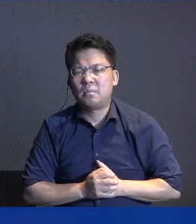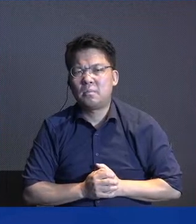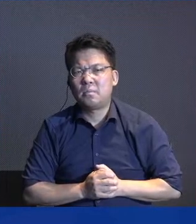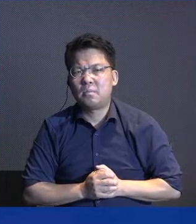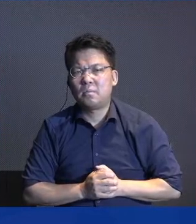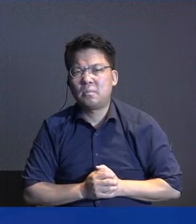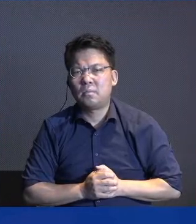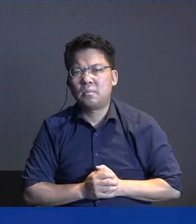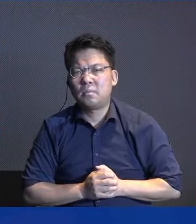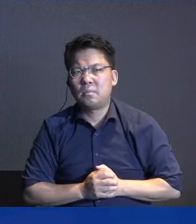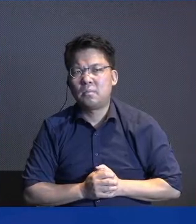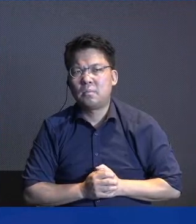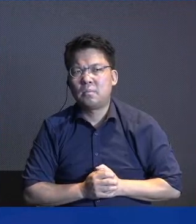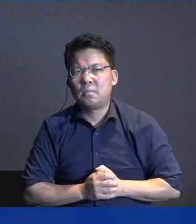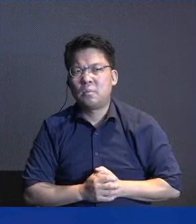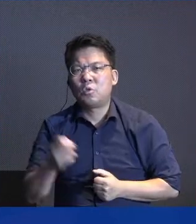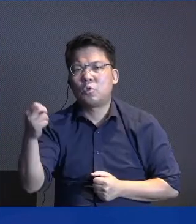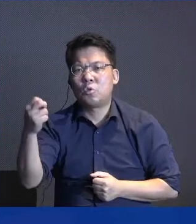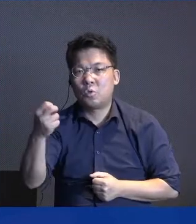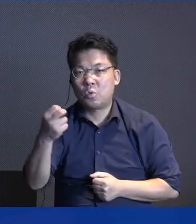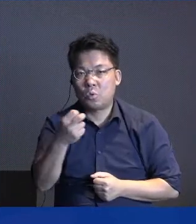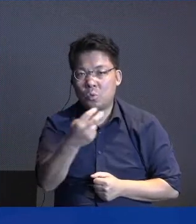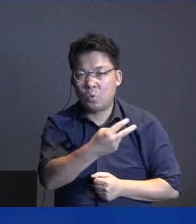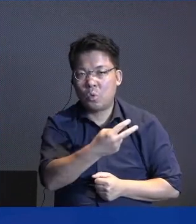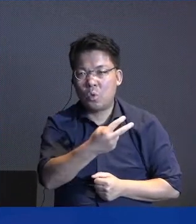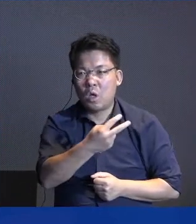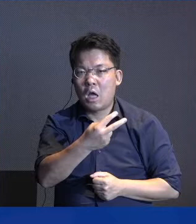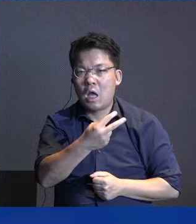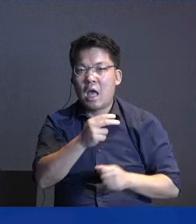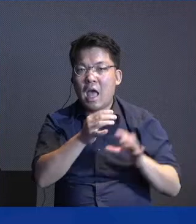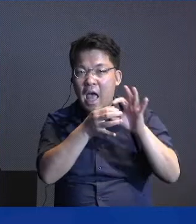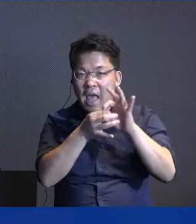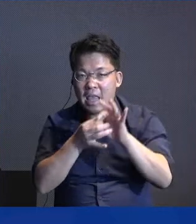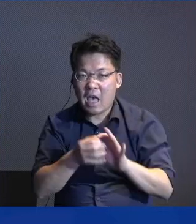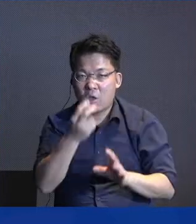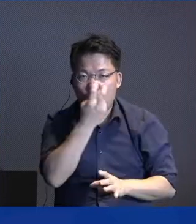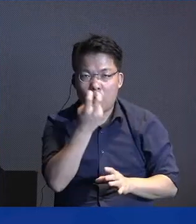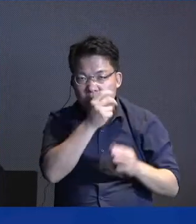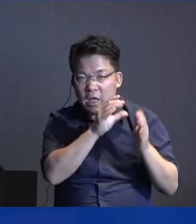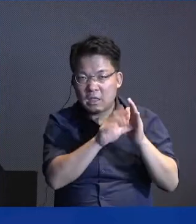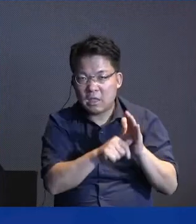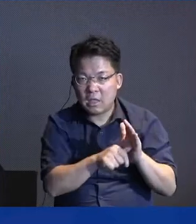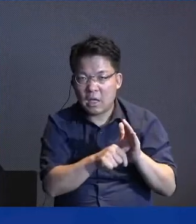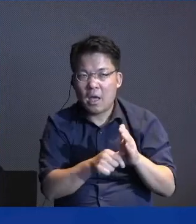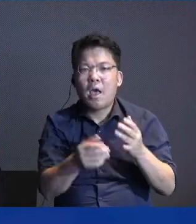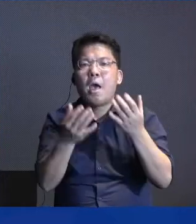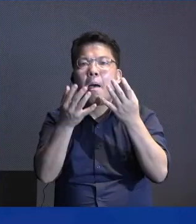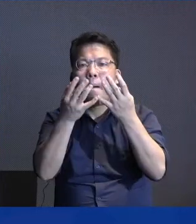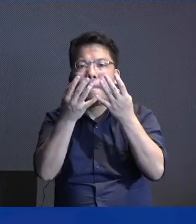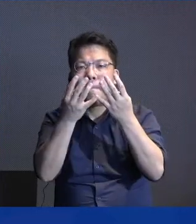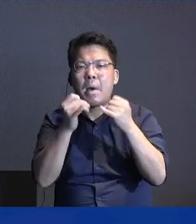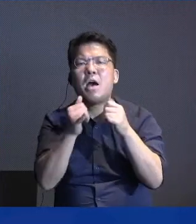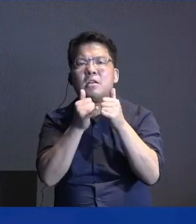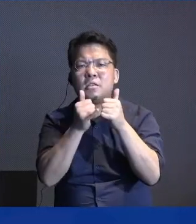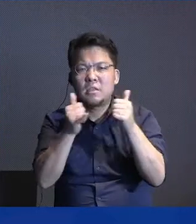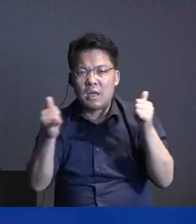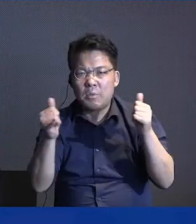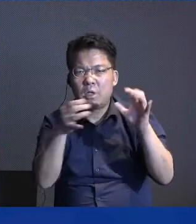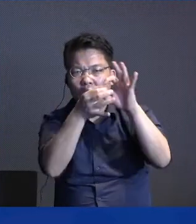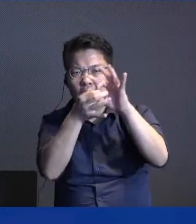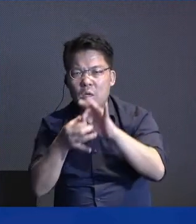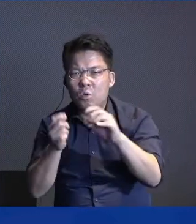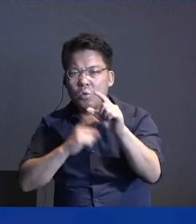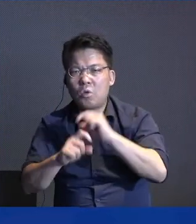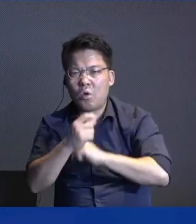problems. So in panic disorder, sleep disorder, eating disorder, and depression, we find increases in the number of